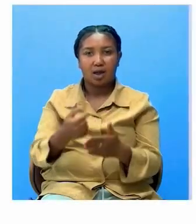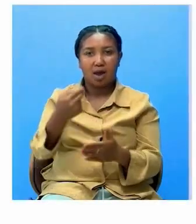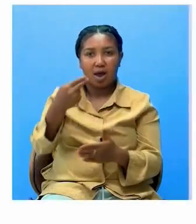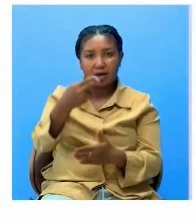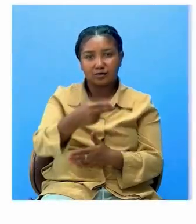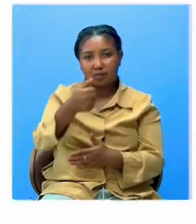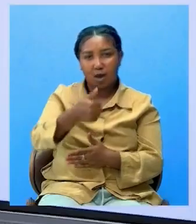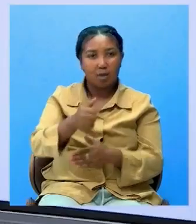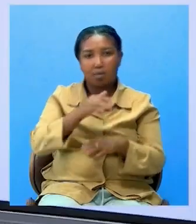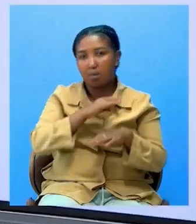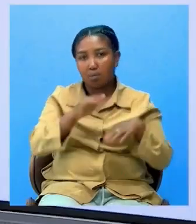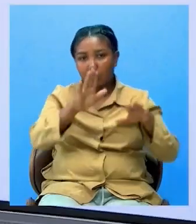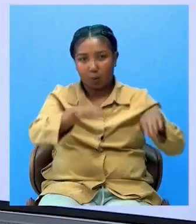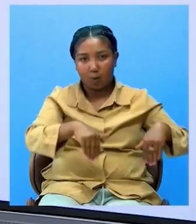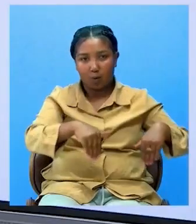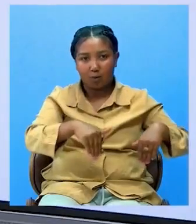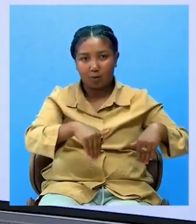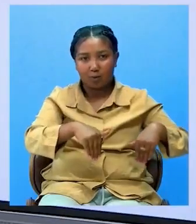H-A.